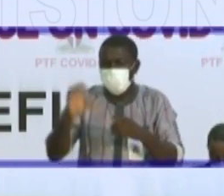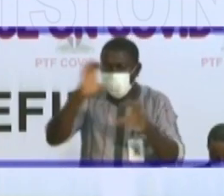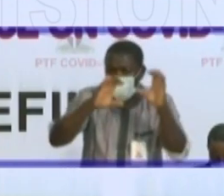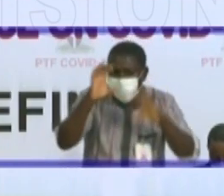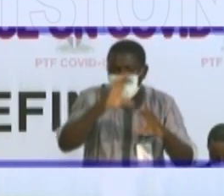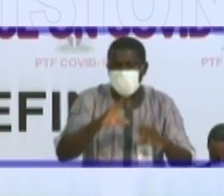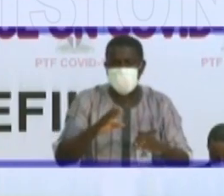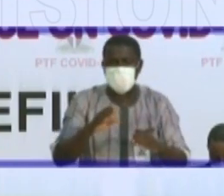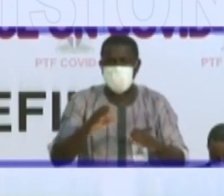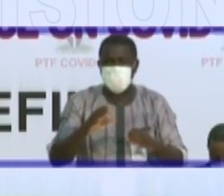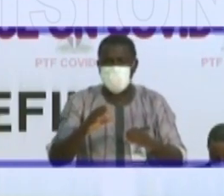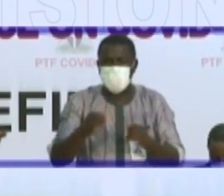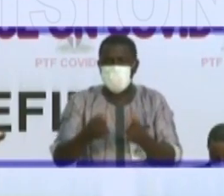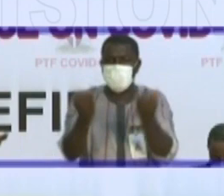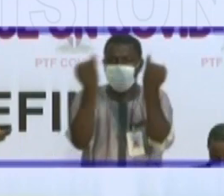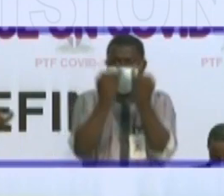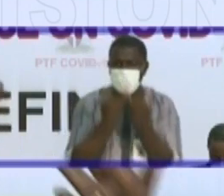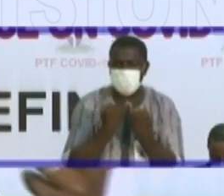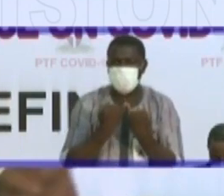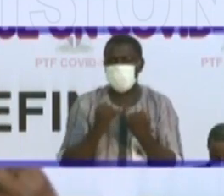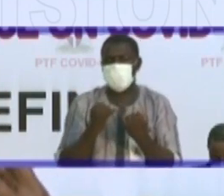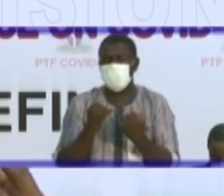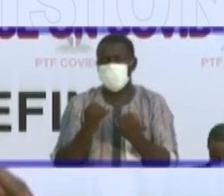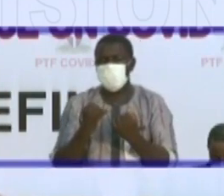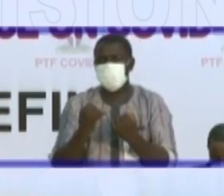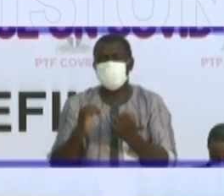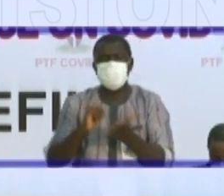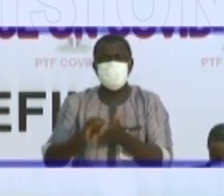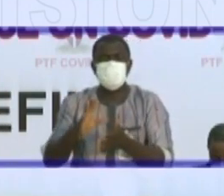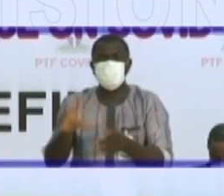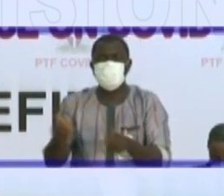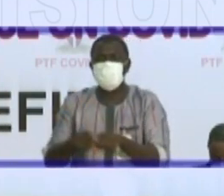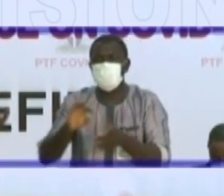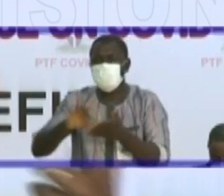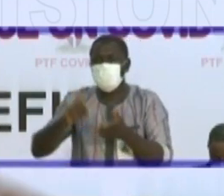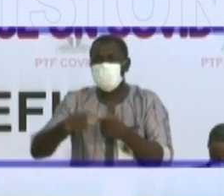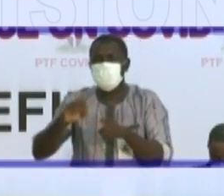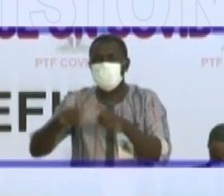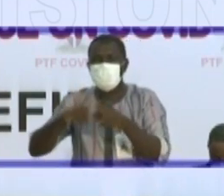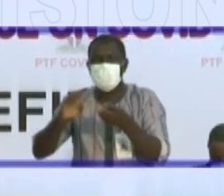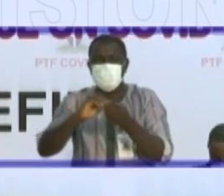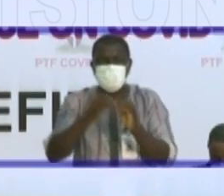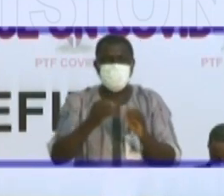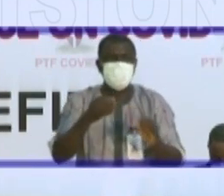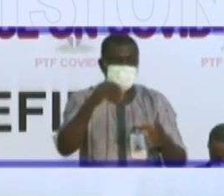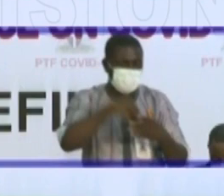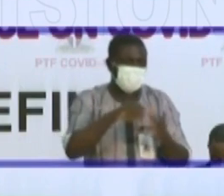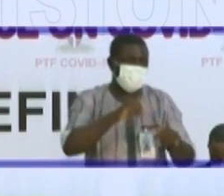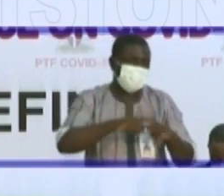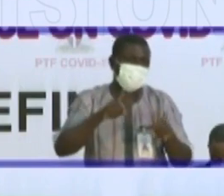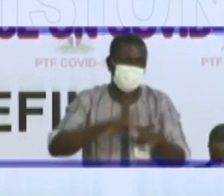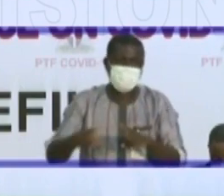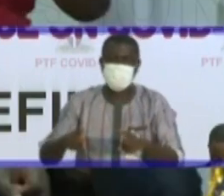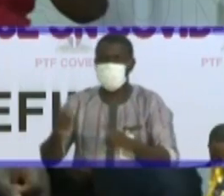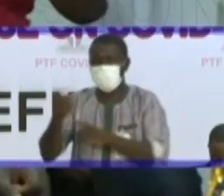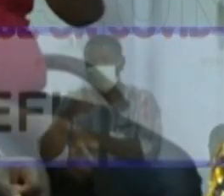and testing, and that accounts for the kind of figures you see or cases you see being reported on a daily